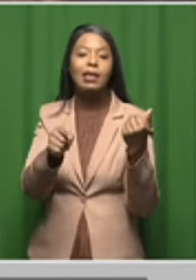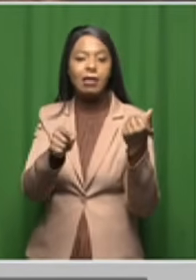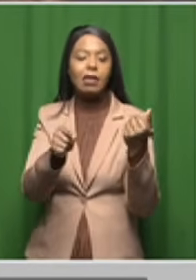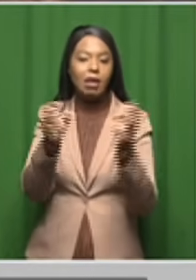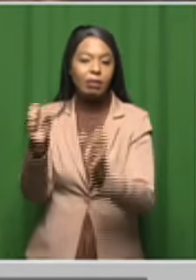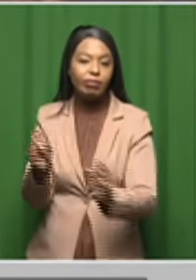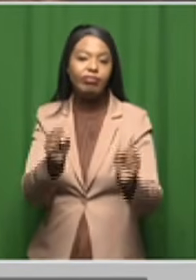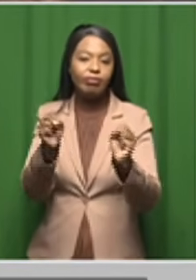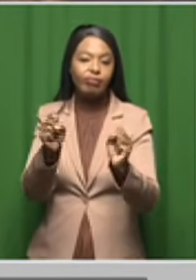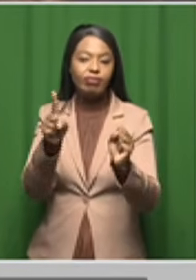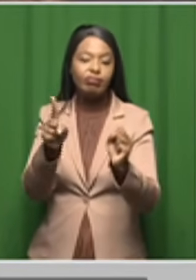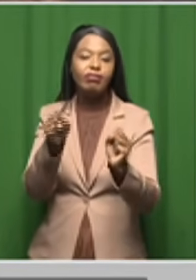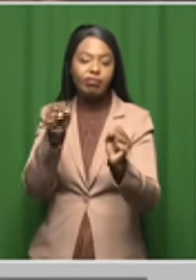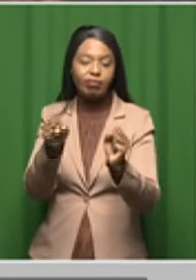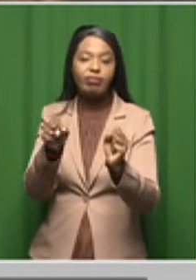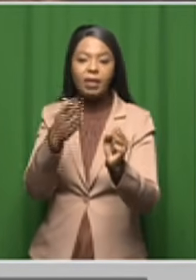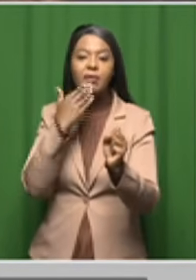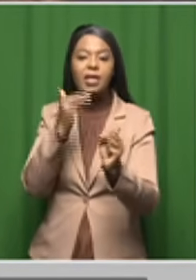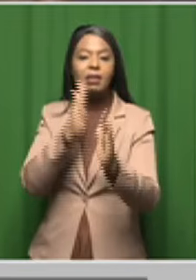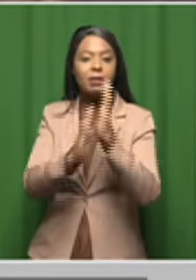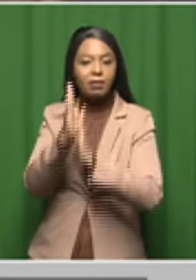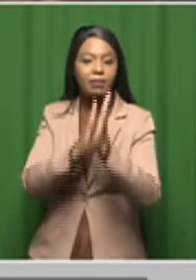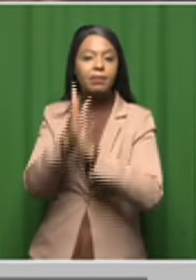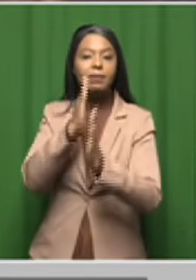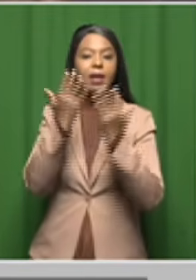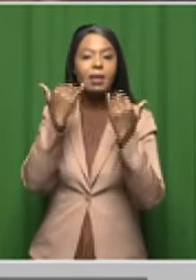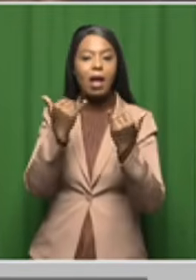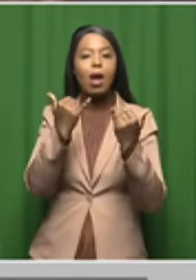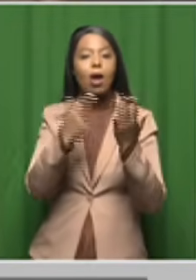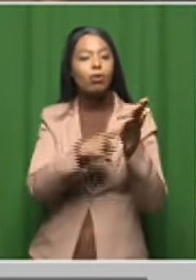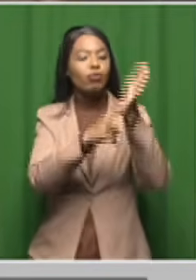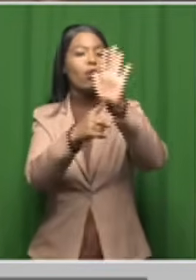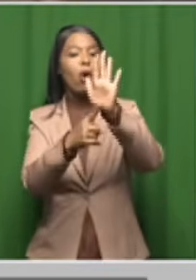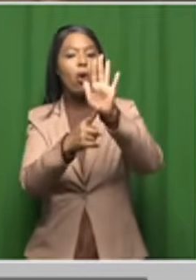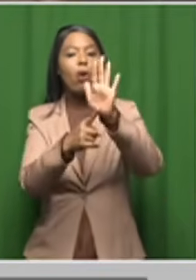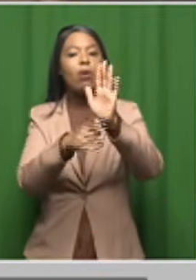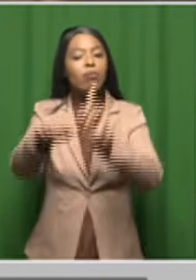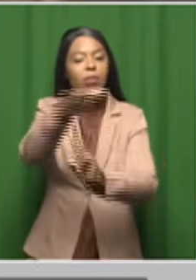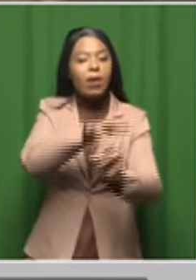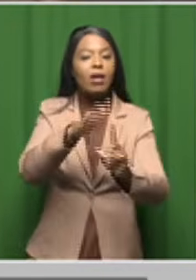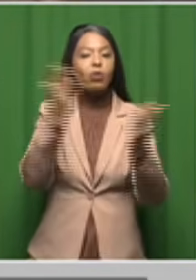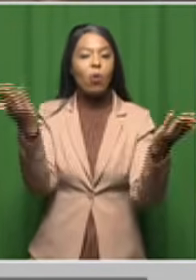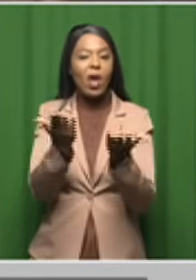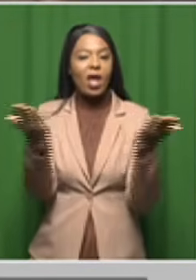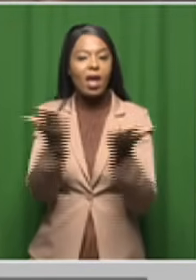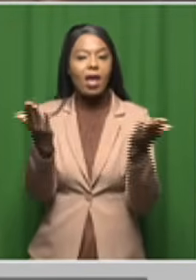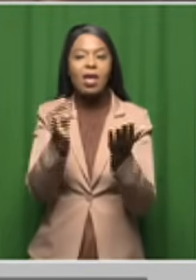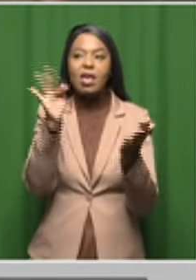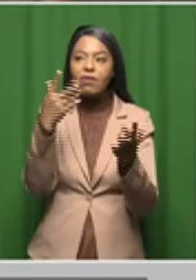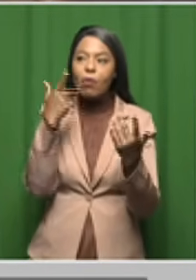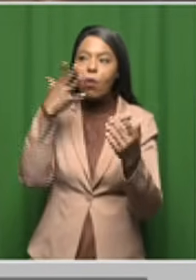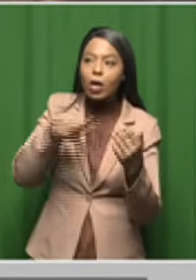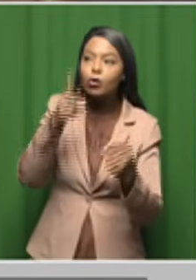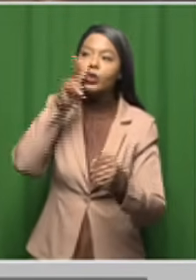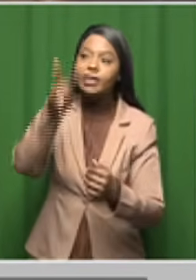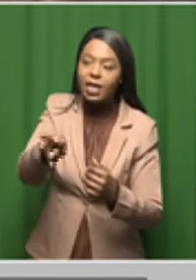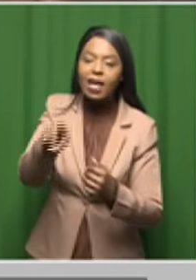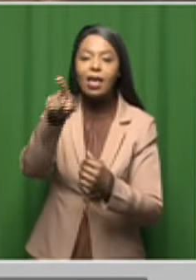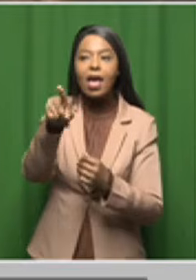will be had. If you can tell us where it's exhibiting, for how long, how people also get in touch. Where do they go? How do they go about doing that?